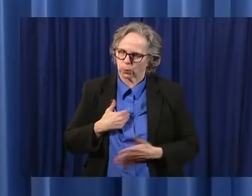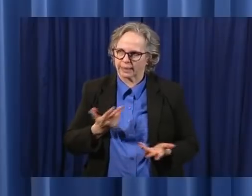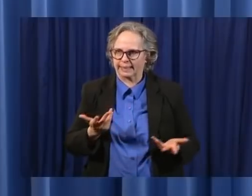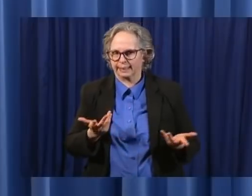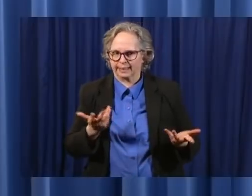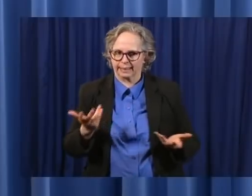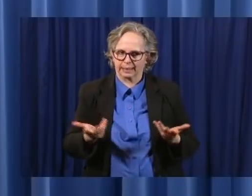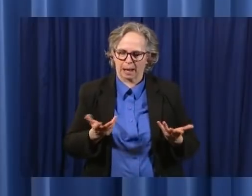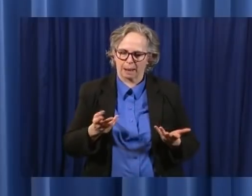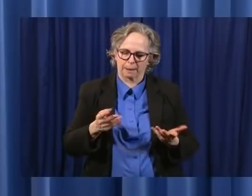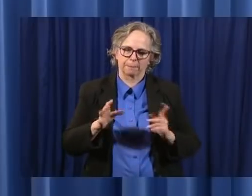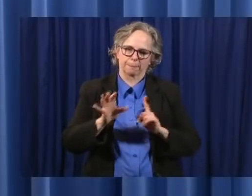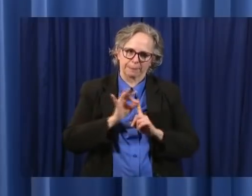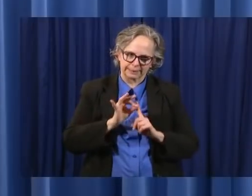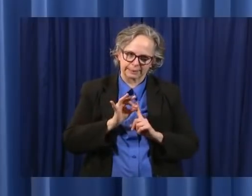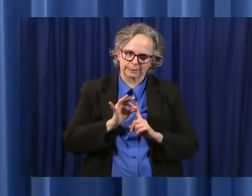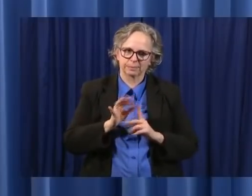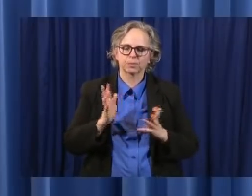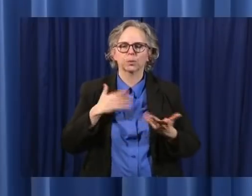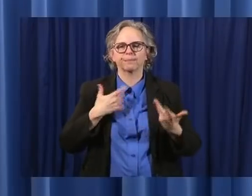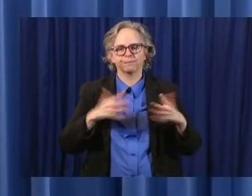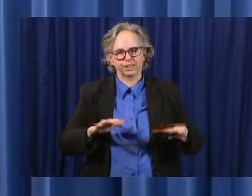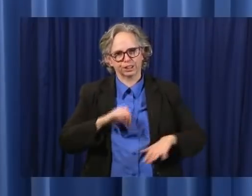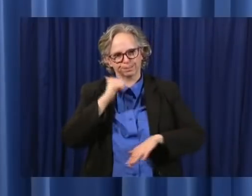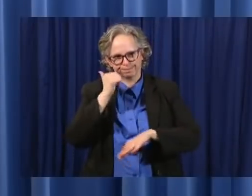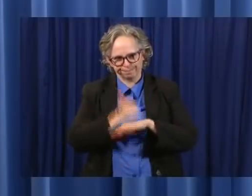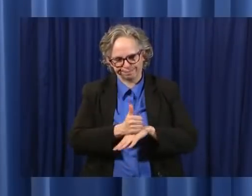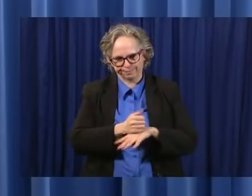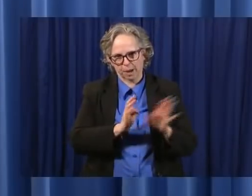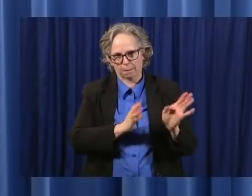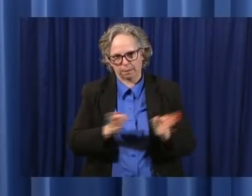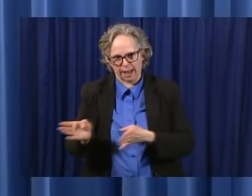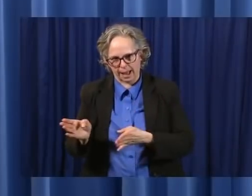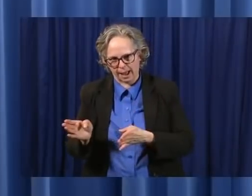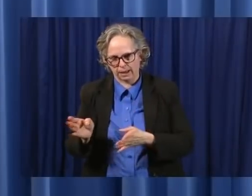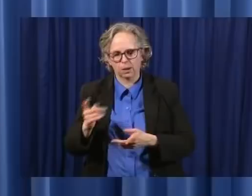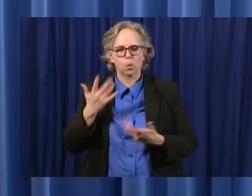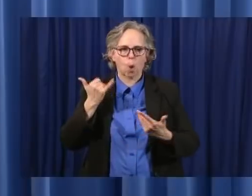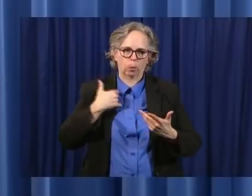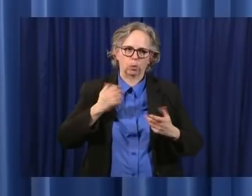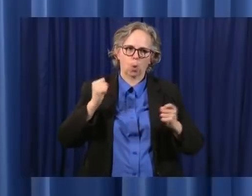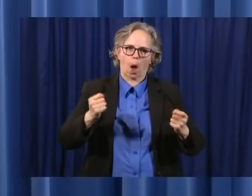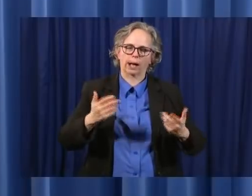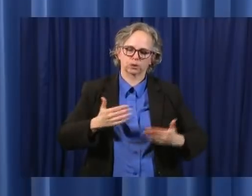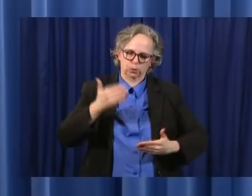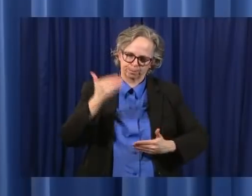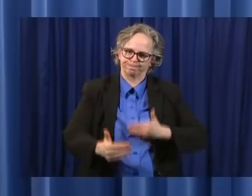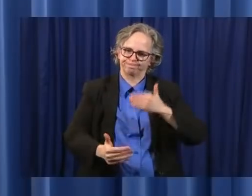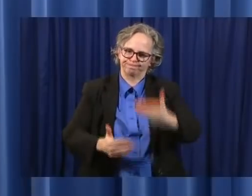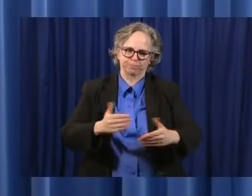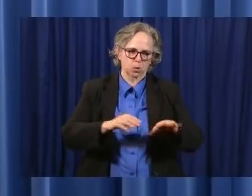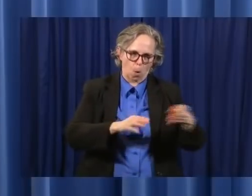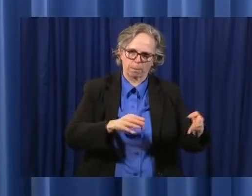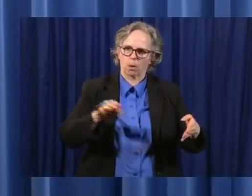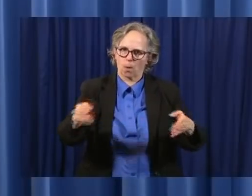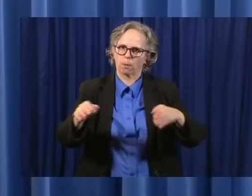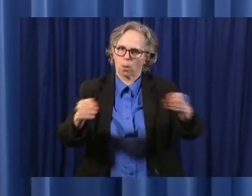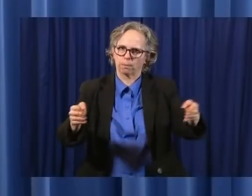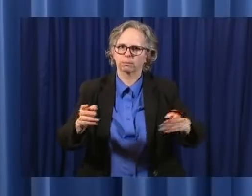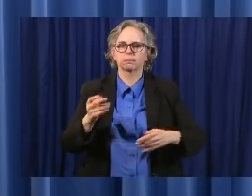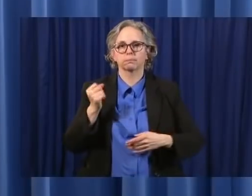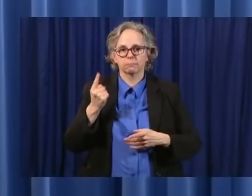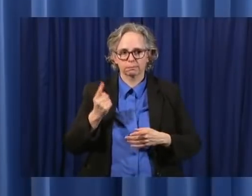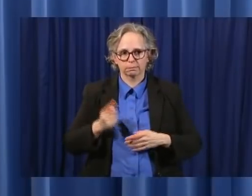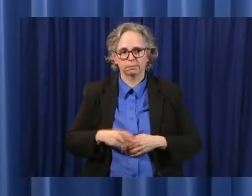parameters, we've set the dates to move forward in May in regard to retail. So, you know, we would